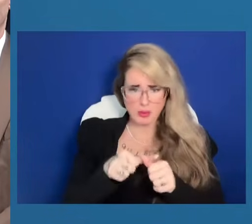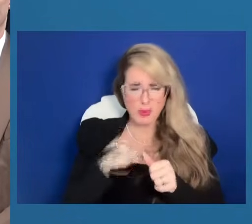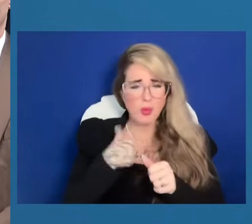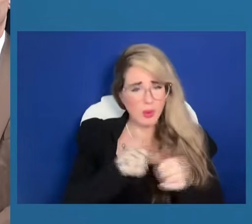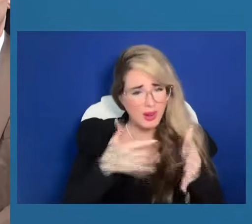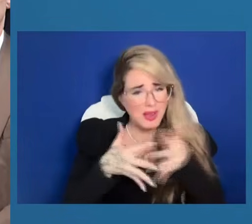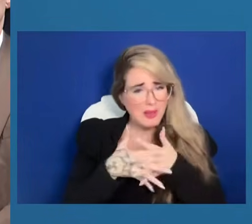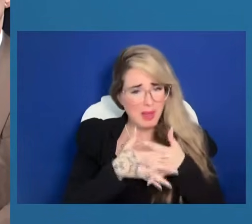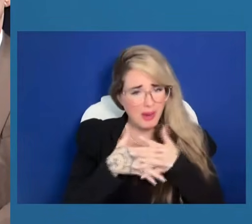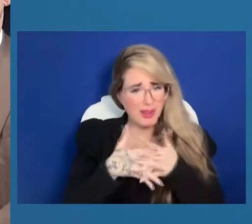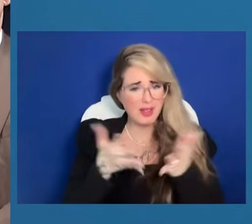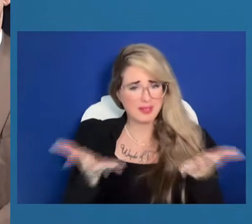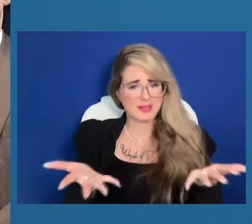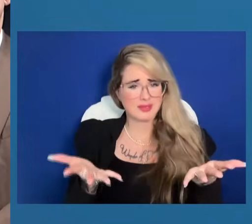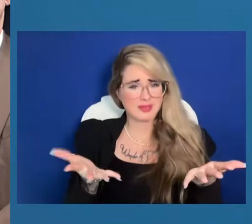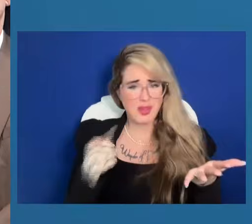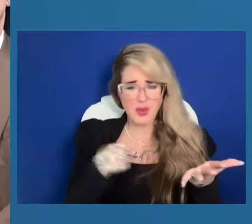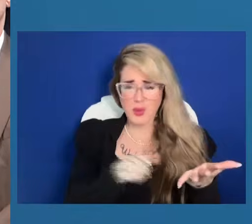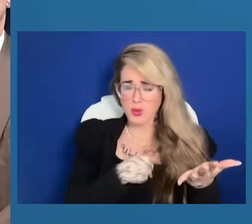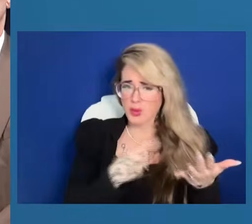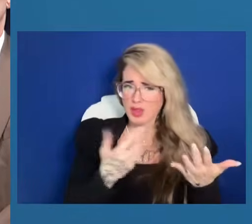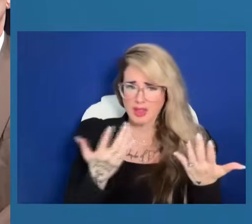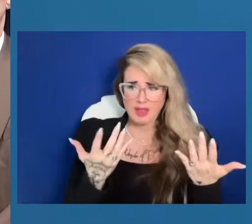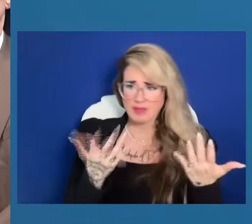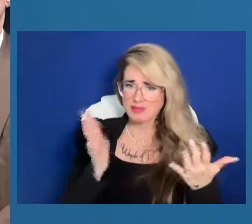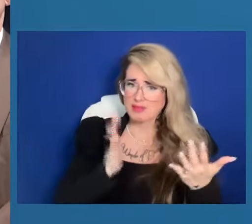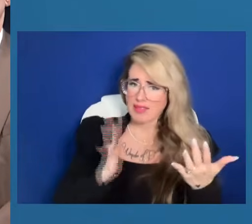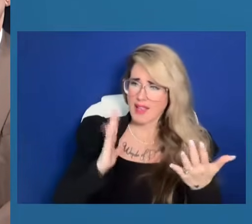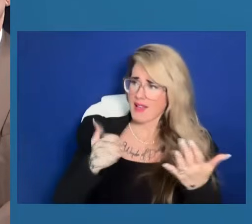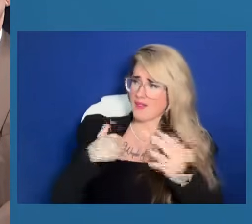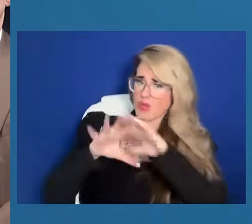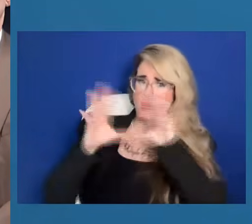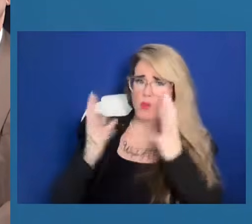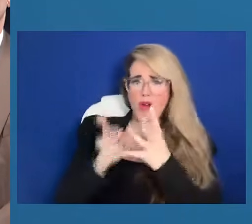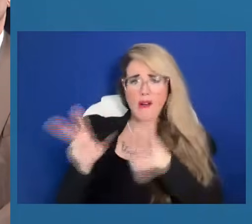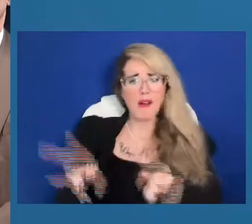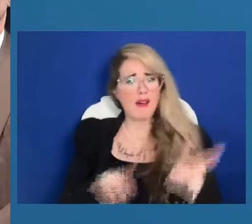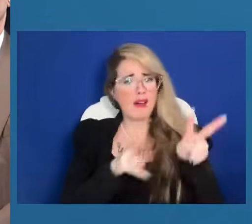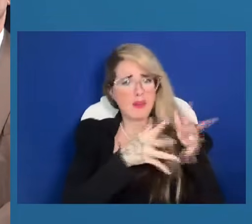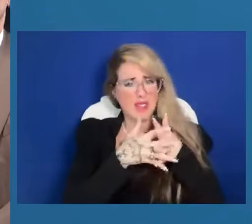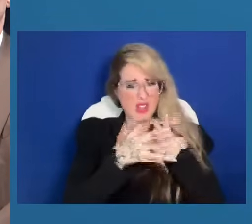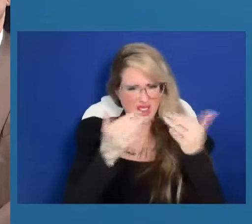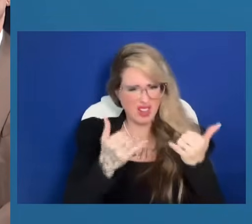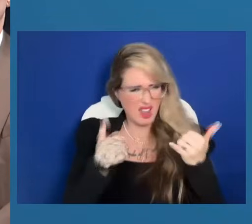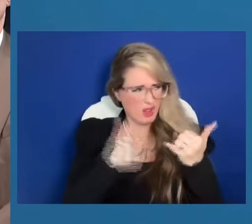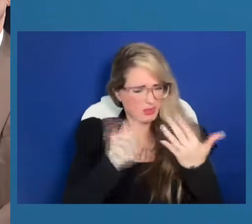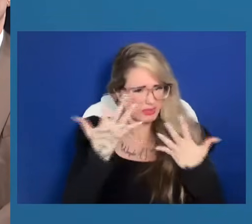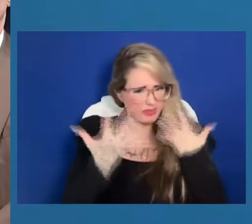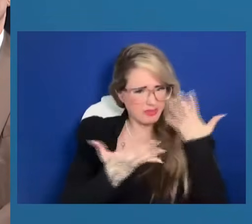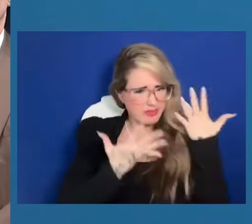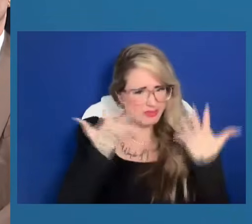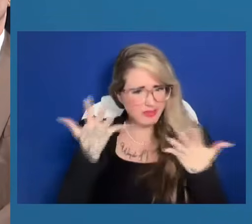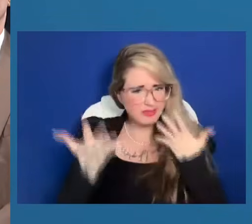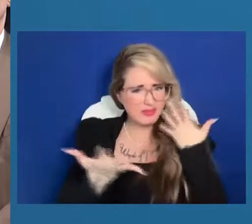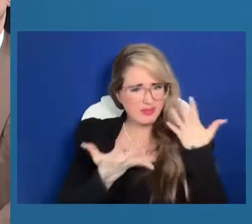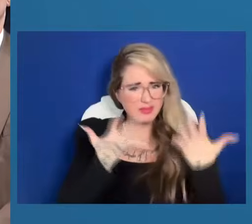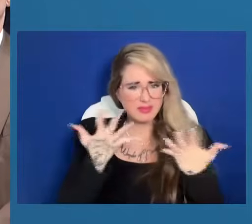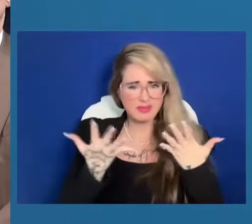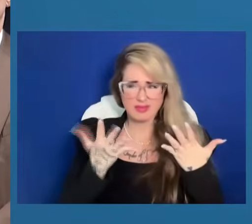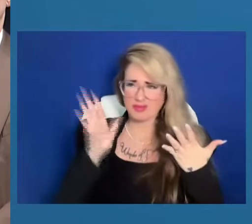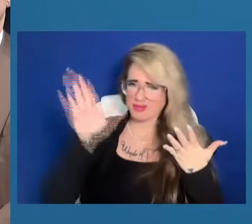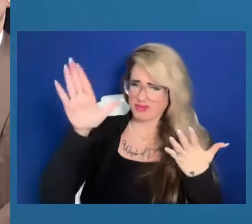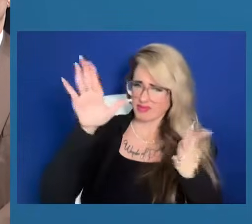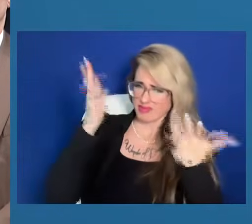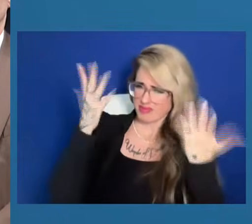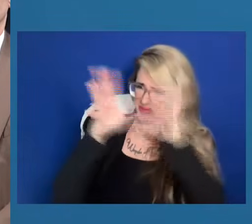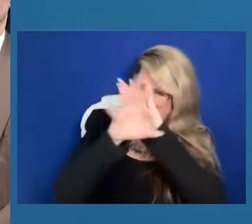America? We once were so admired by the rest of the world, and now we're ashamed. Mr. President, can we just stand